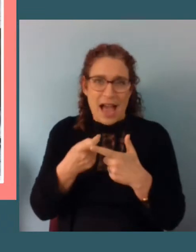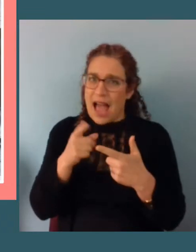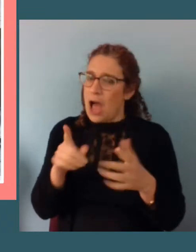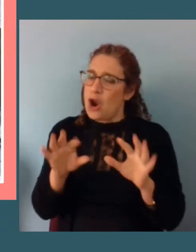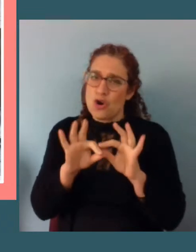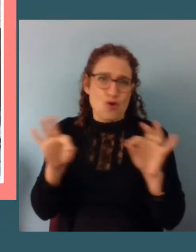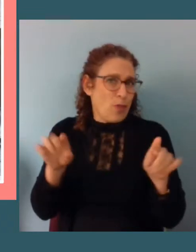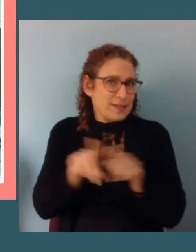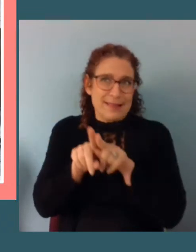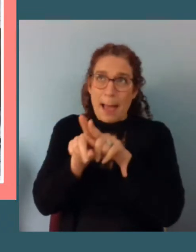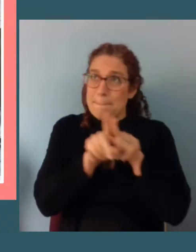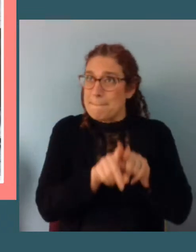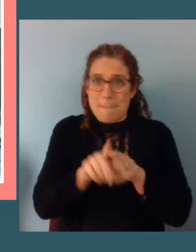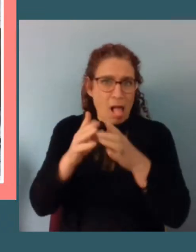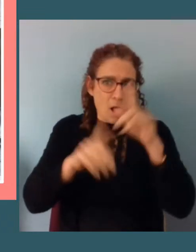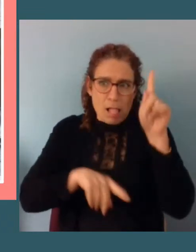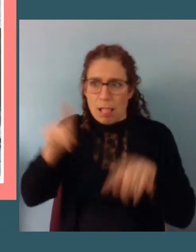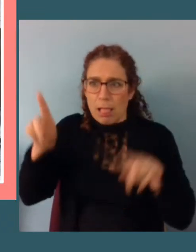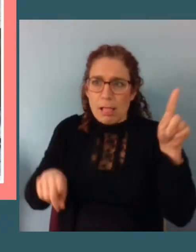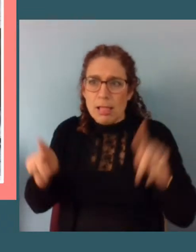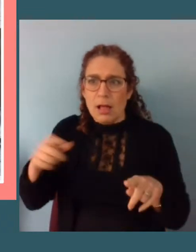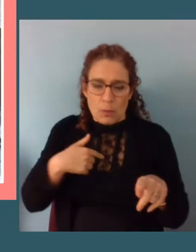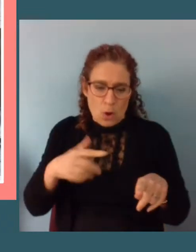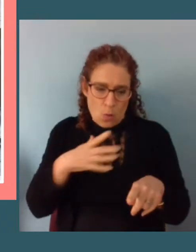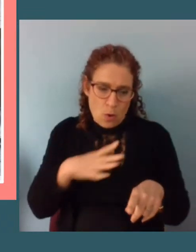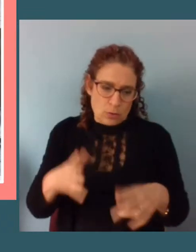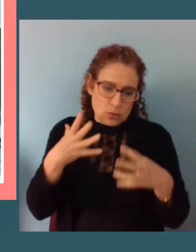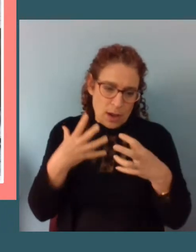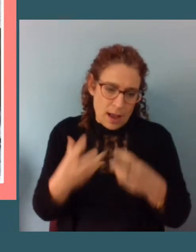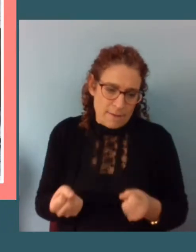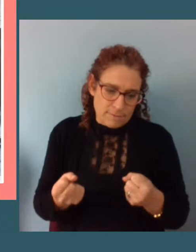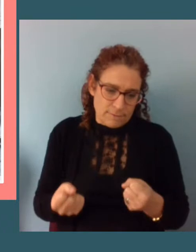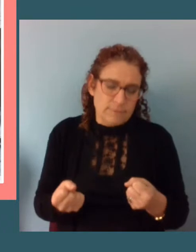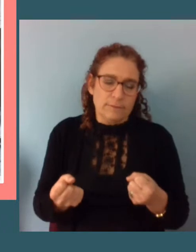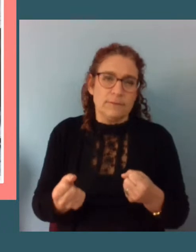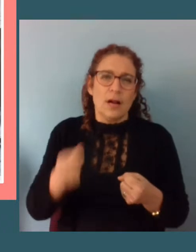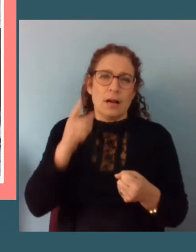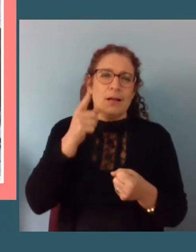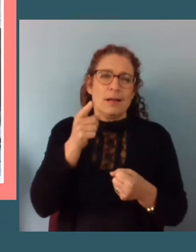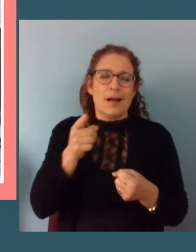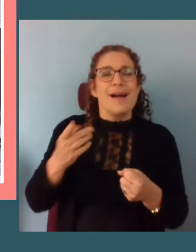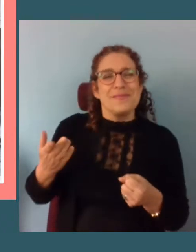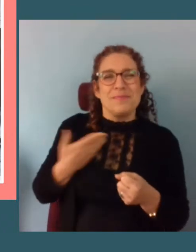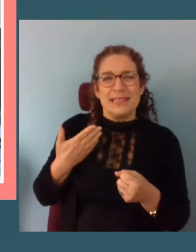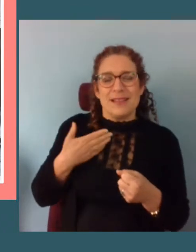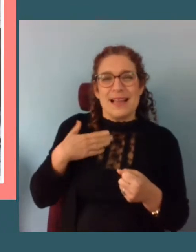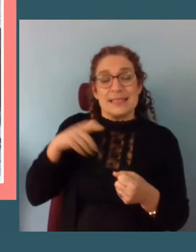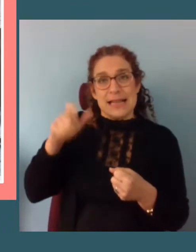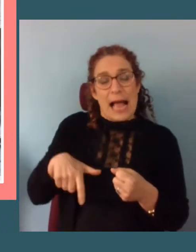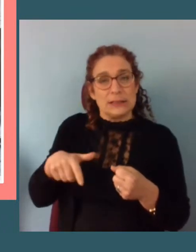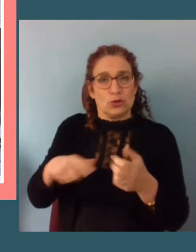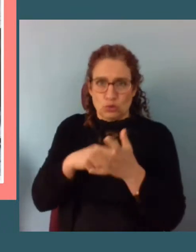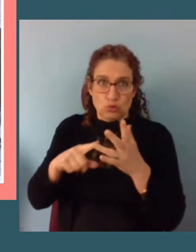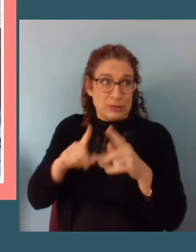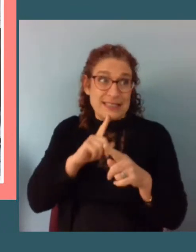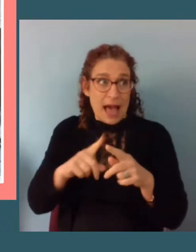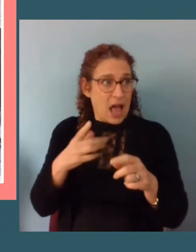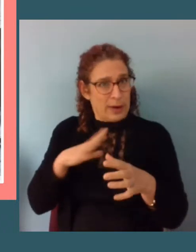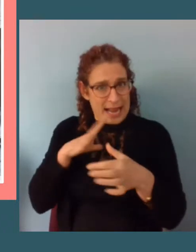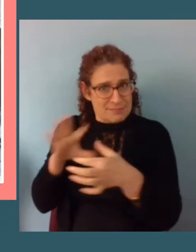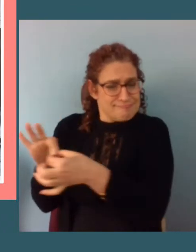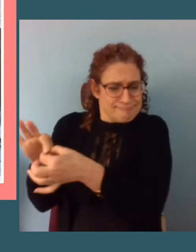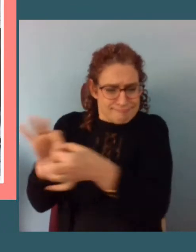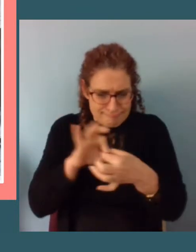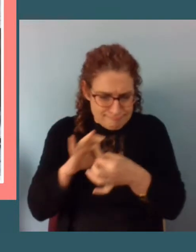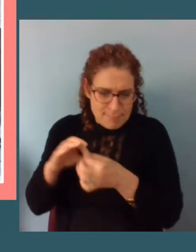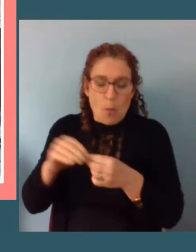it's about, can we build business cases to incorporate them in services across the UK? It's also about sharing